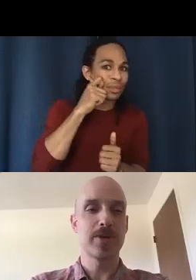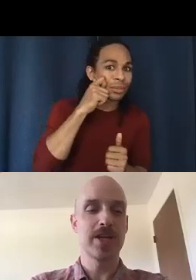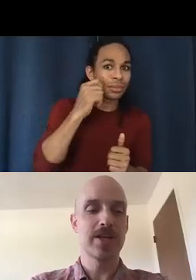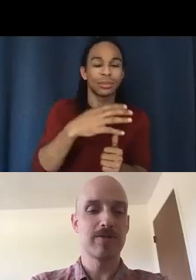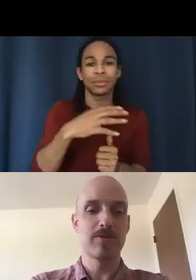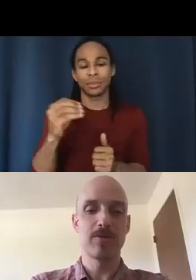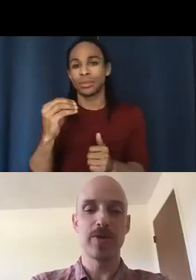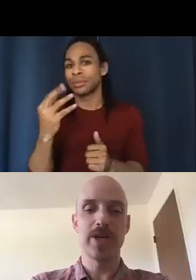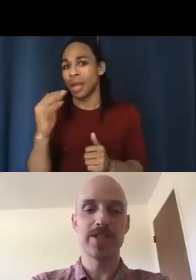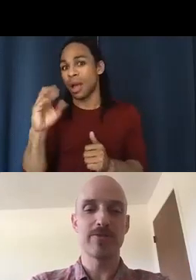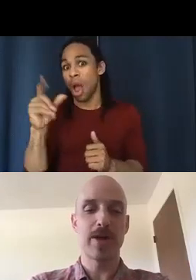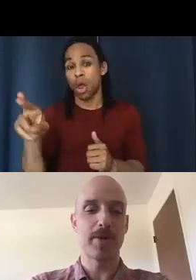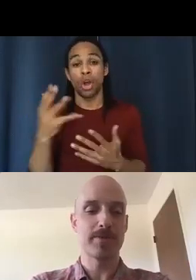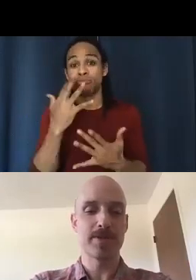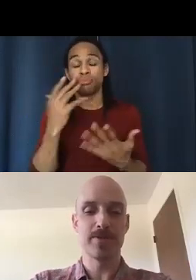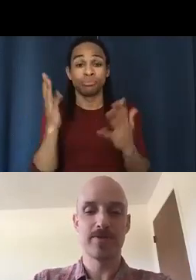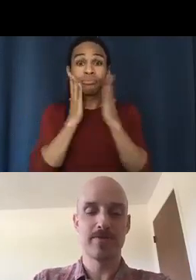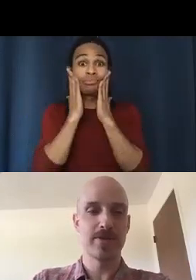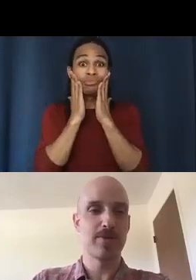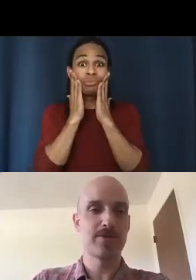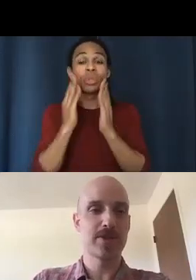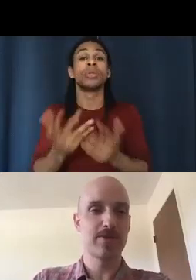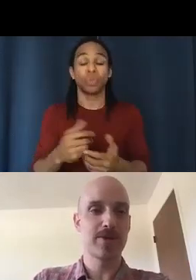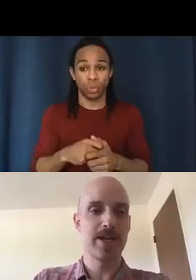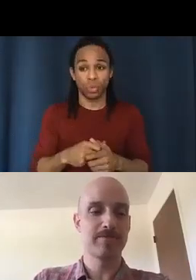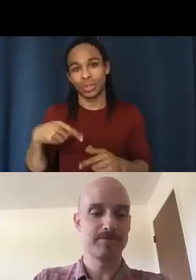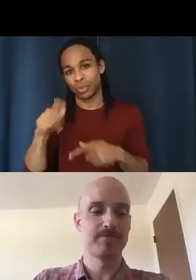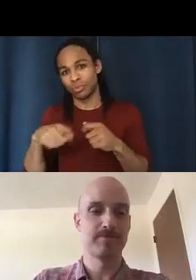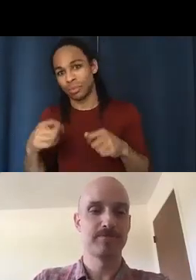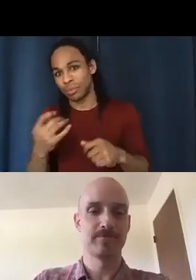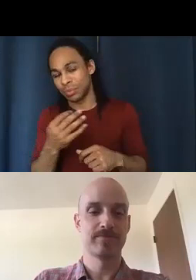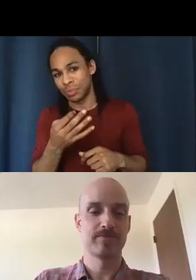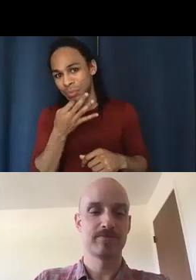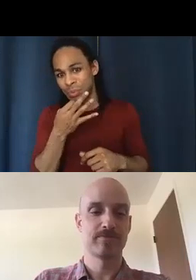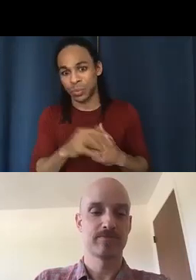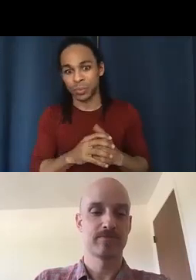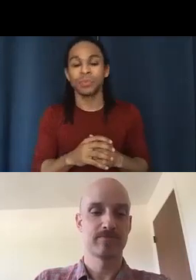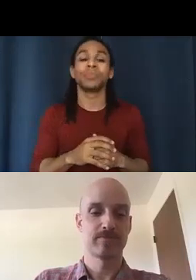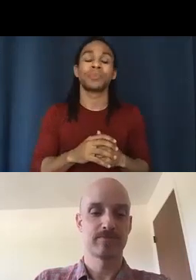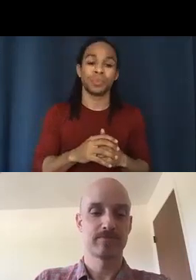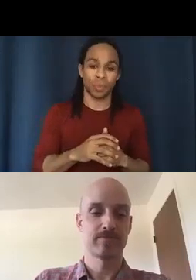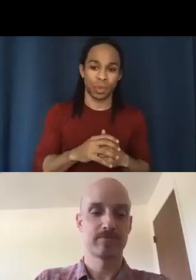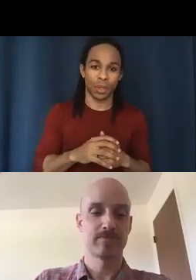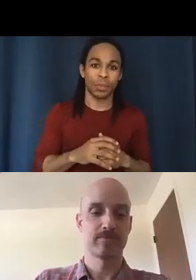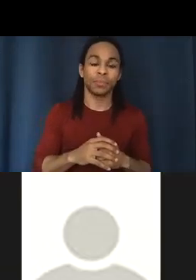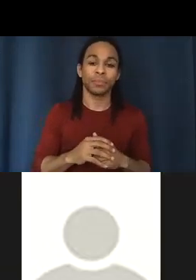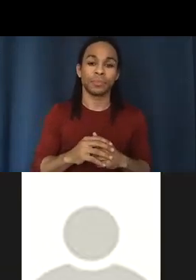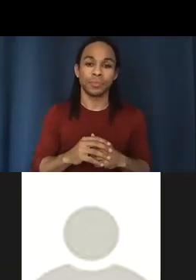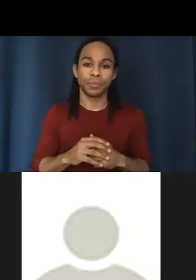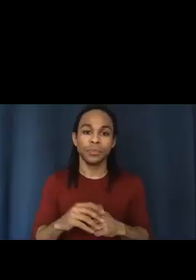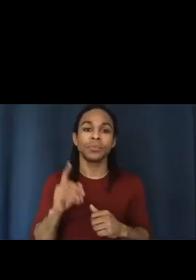Givanya, which has to be... we need to wrap up soon to move to... A gente tem que ir encerrando agora, por favor, Giovanna.